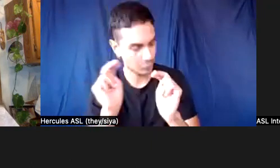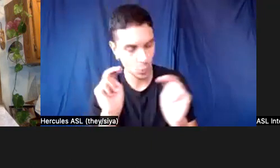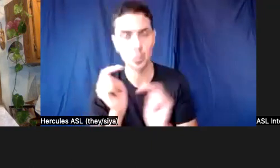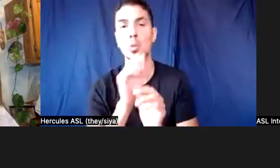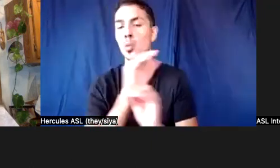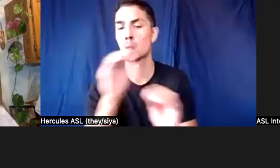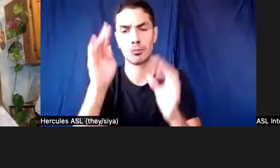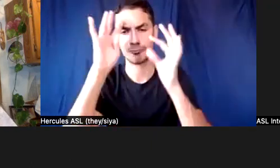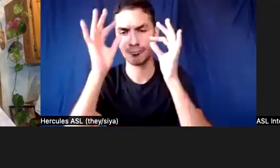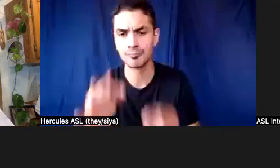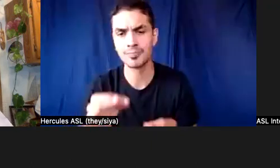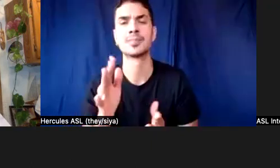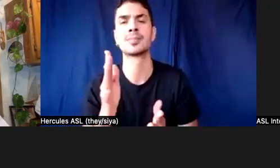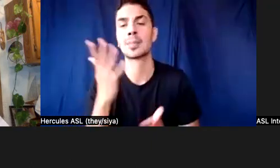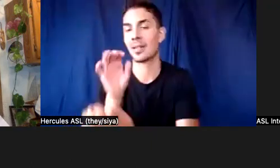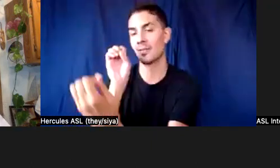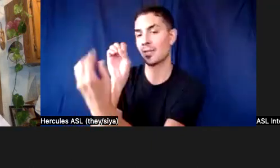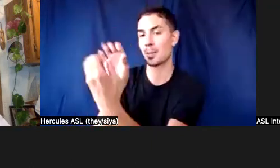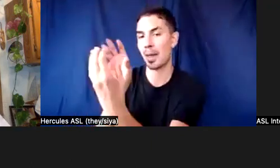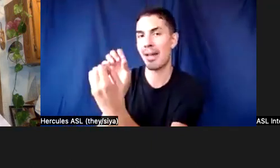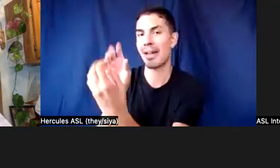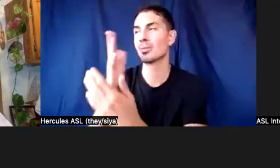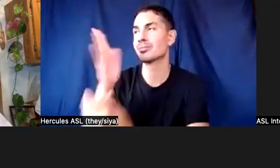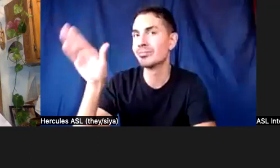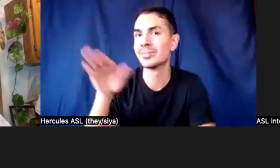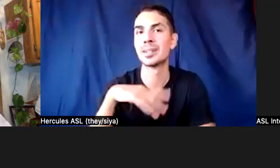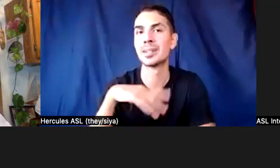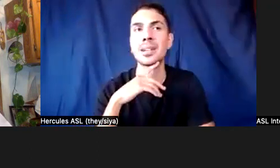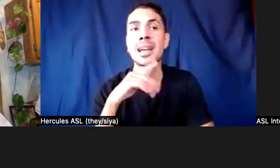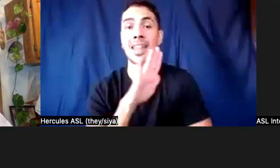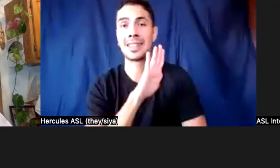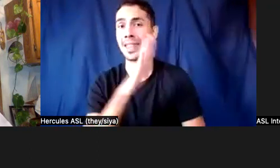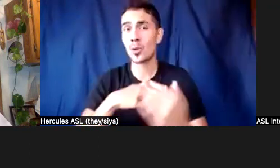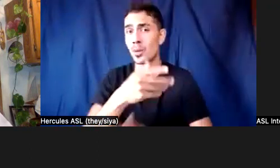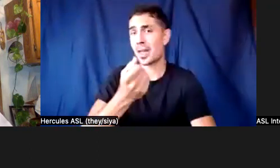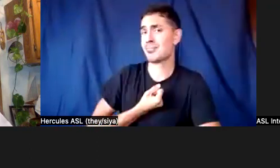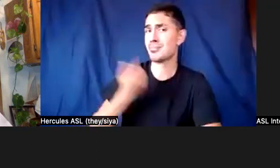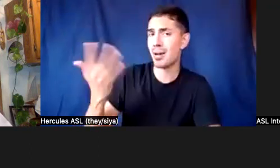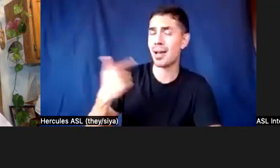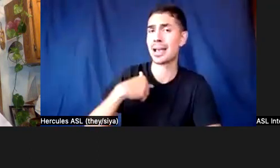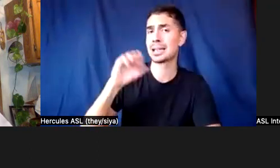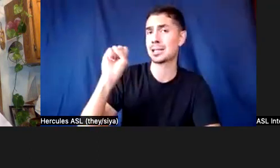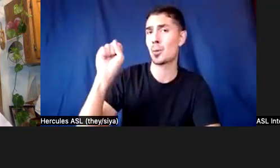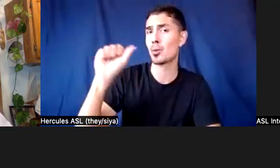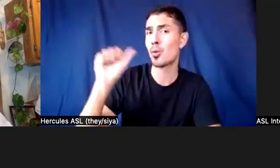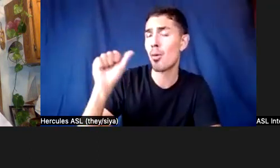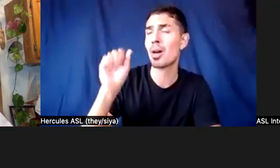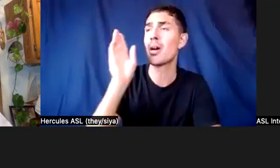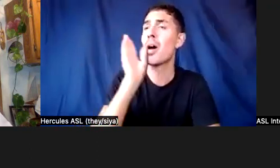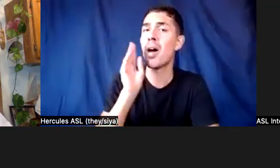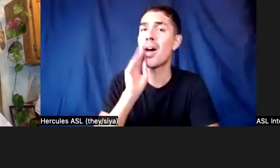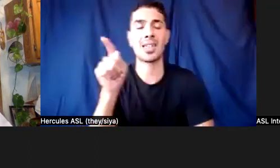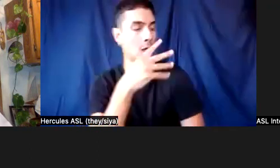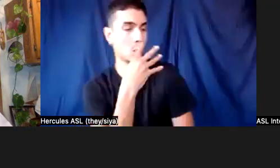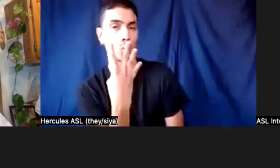time. And then the assault becomes on the back burner, hopefully, or hoping that when they come to, that it